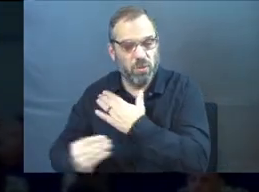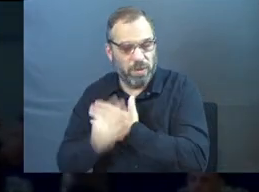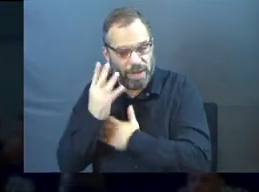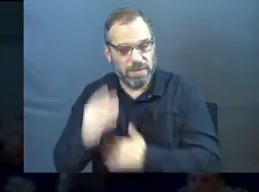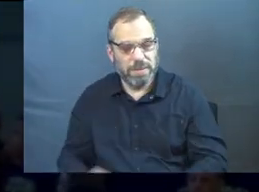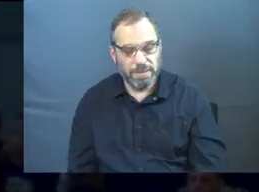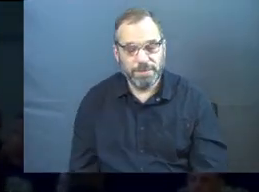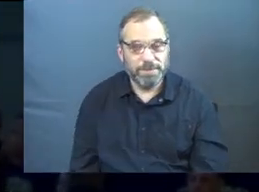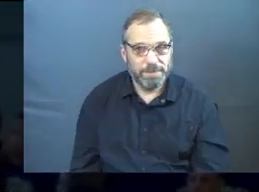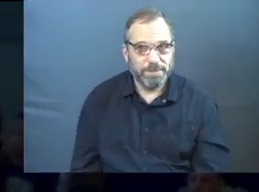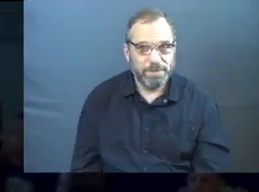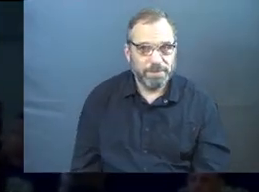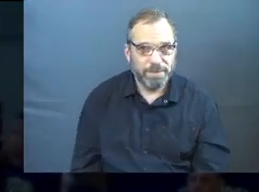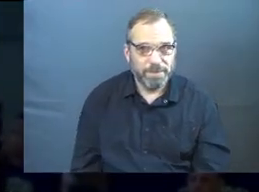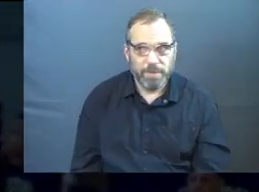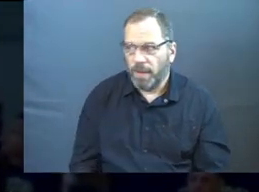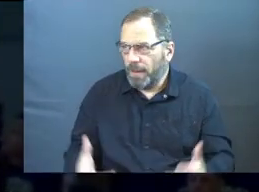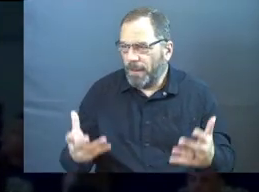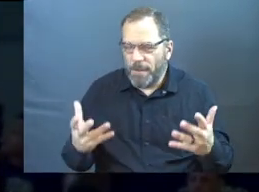advice."